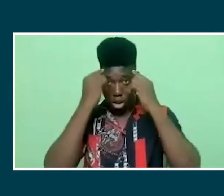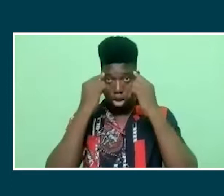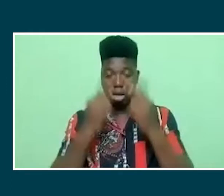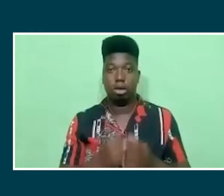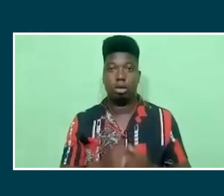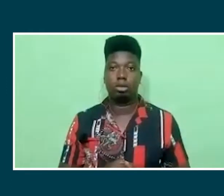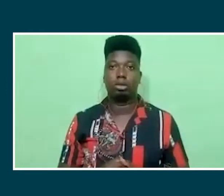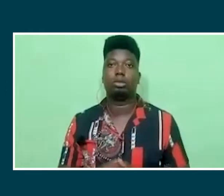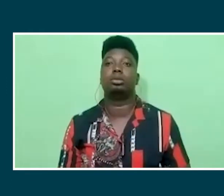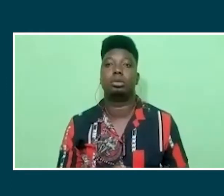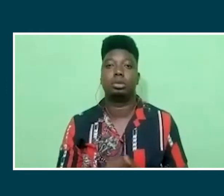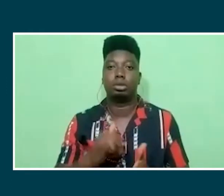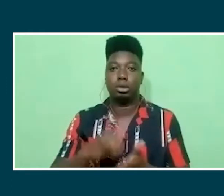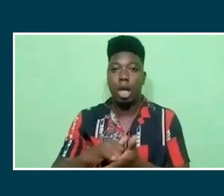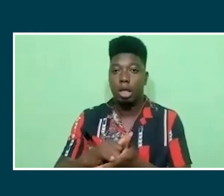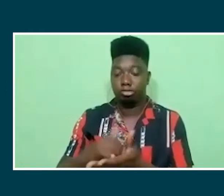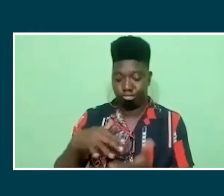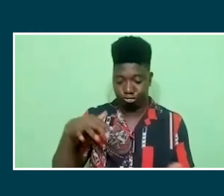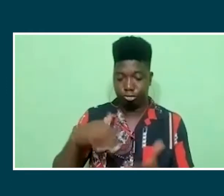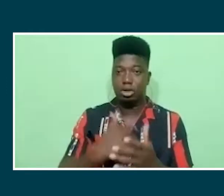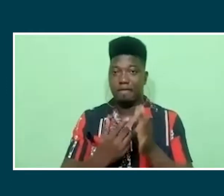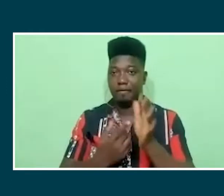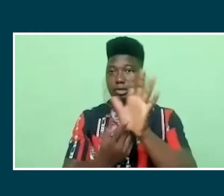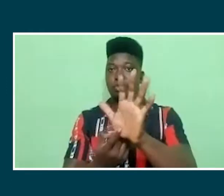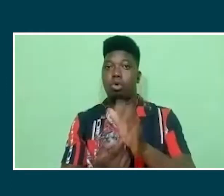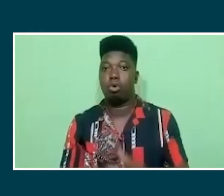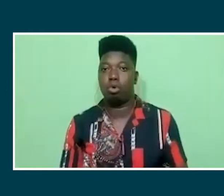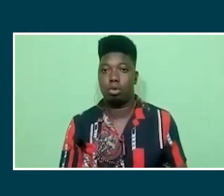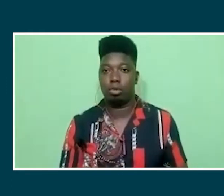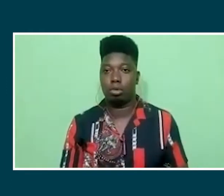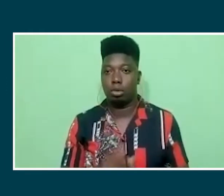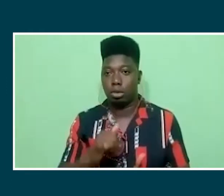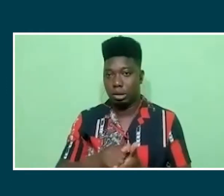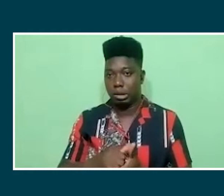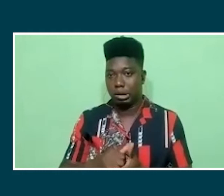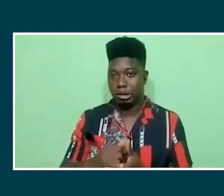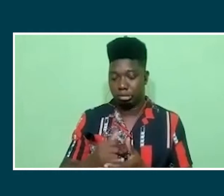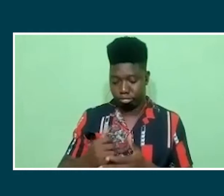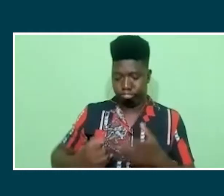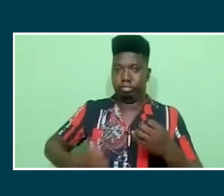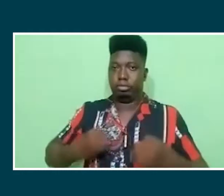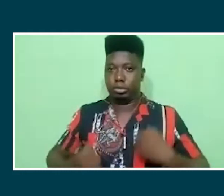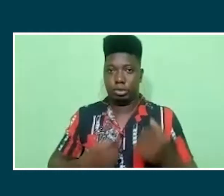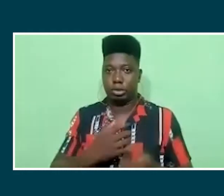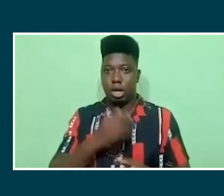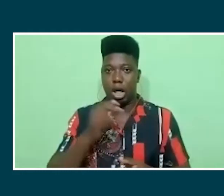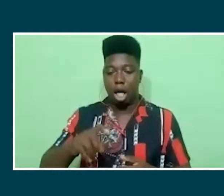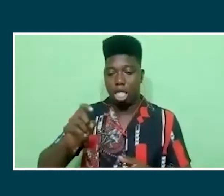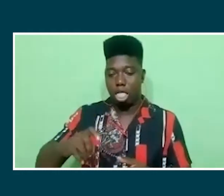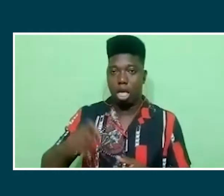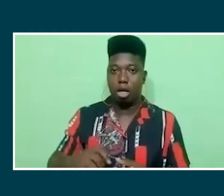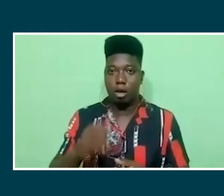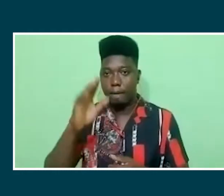Studies have shown that men also do have emotions and they need to be shown that affection. So by that,